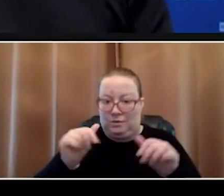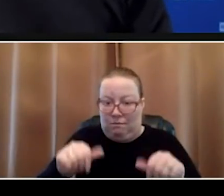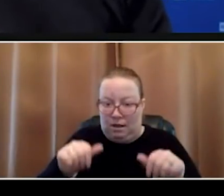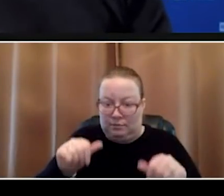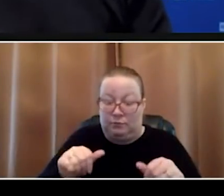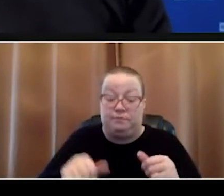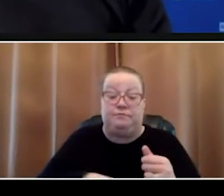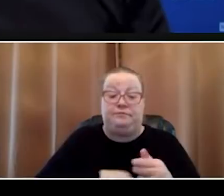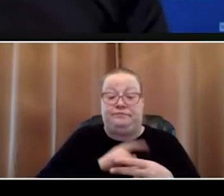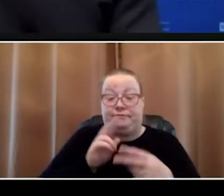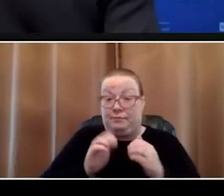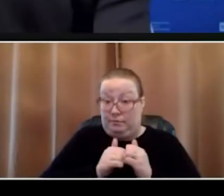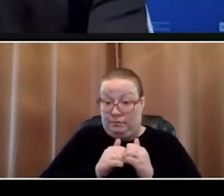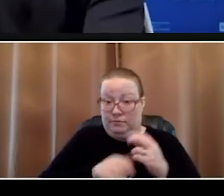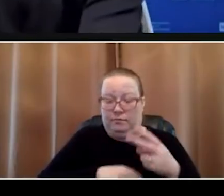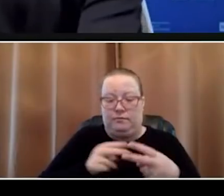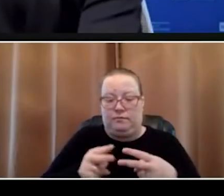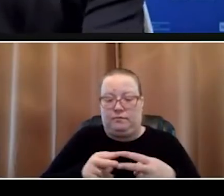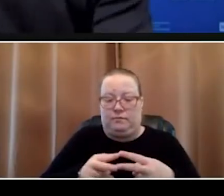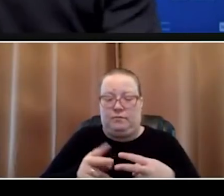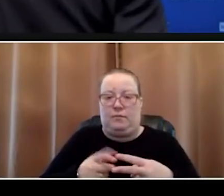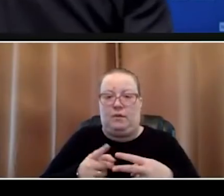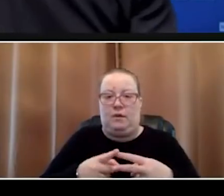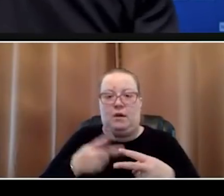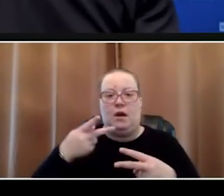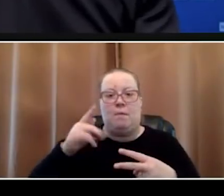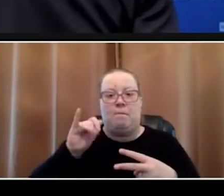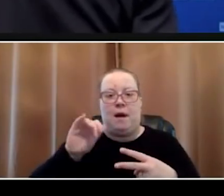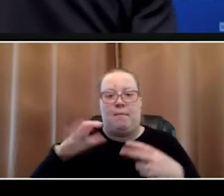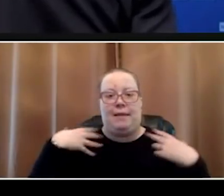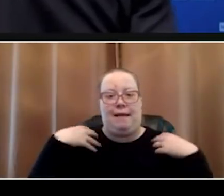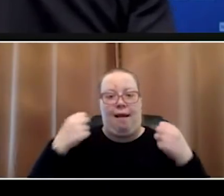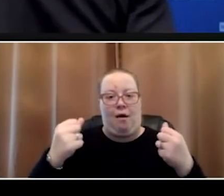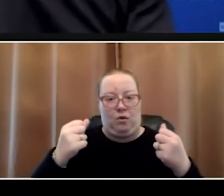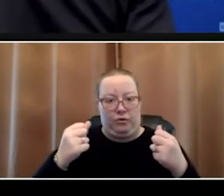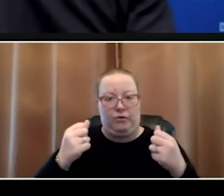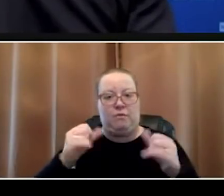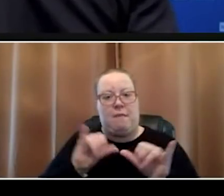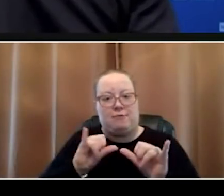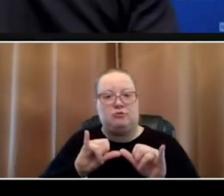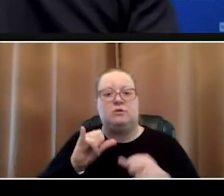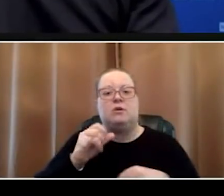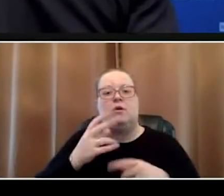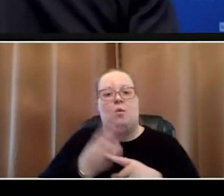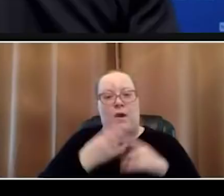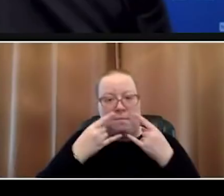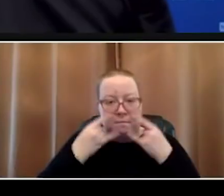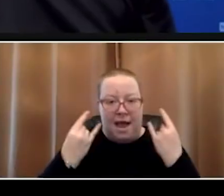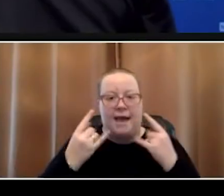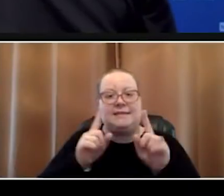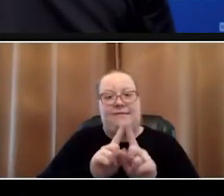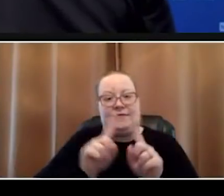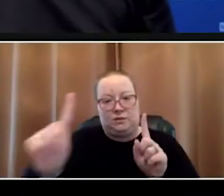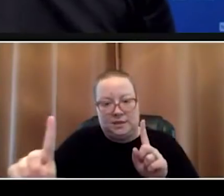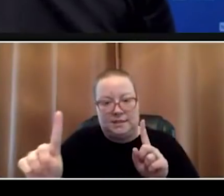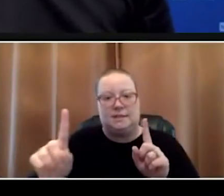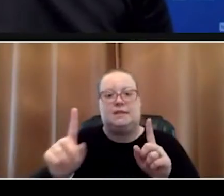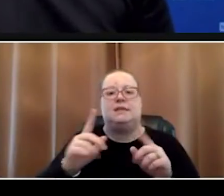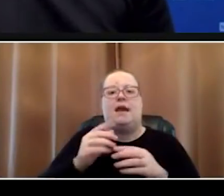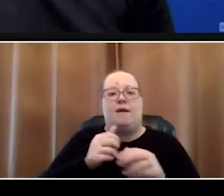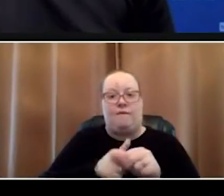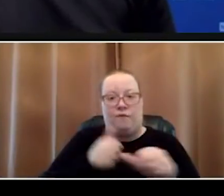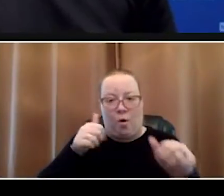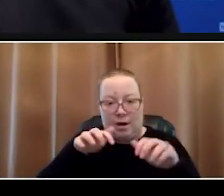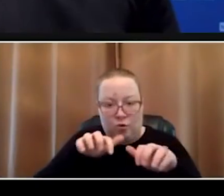One, by public health measures, wearing masks, physical distancing, avoiding crowds, particularly